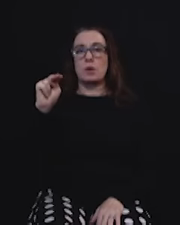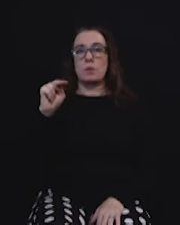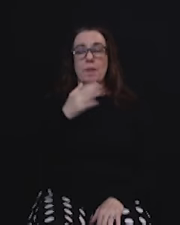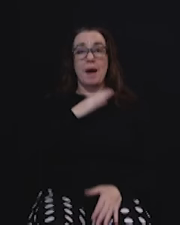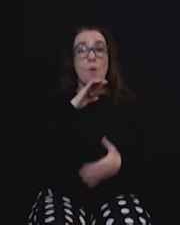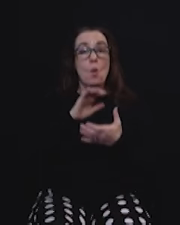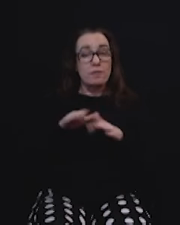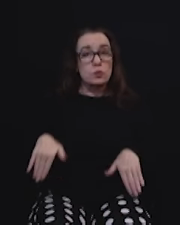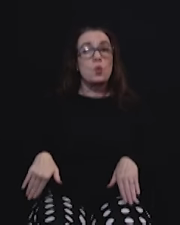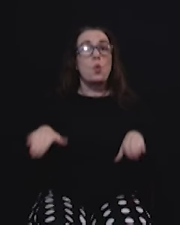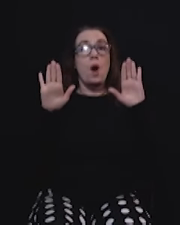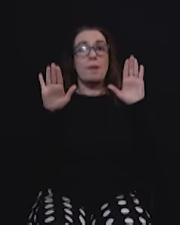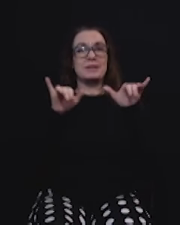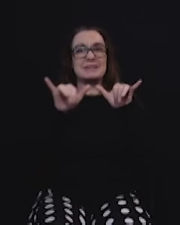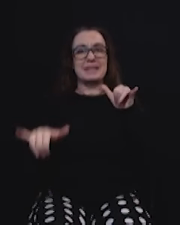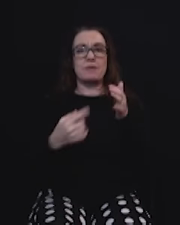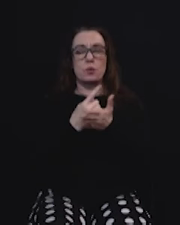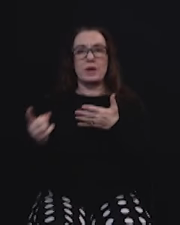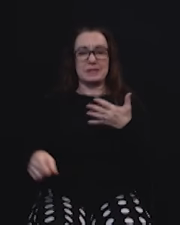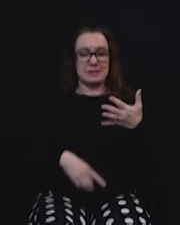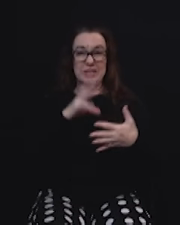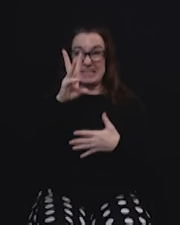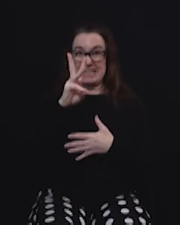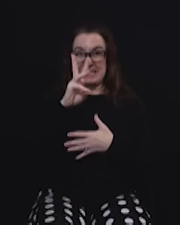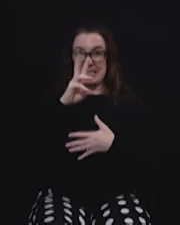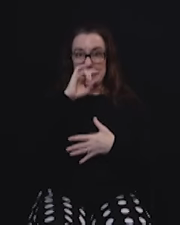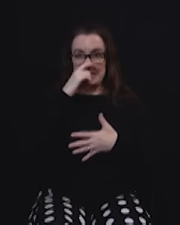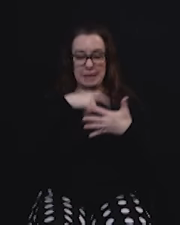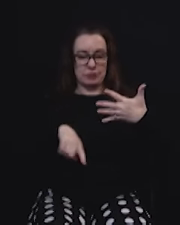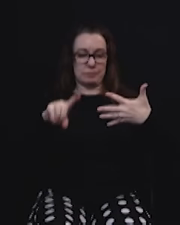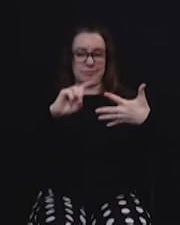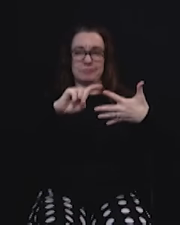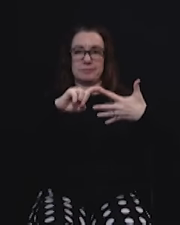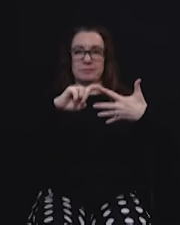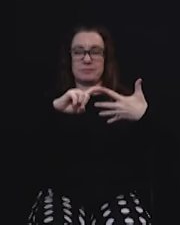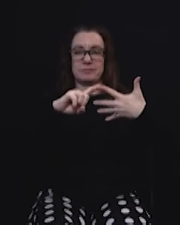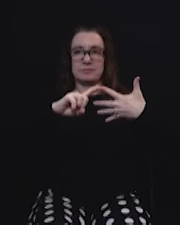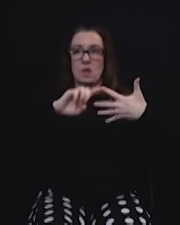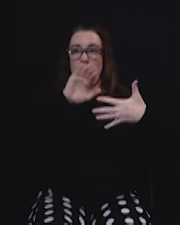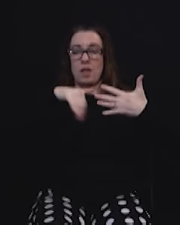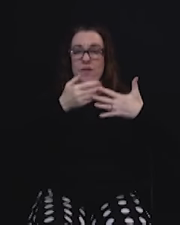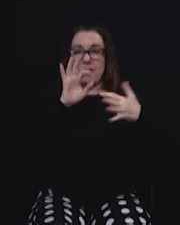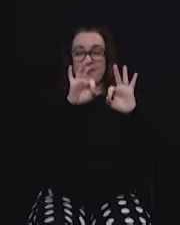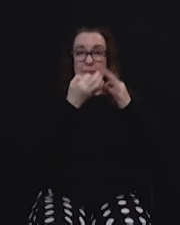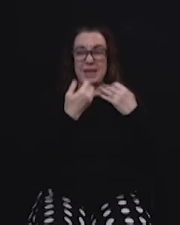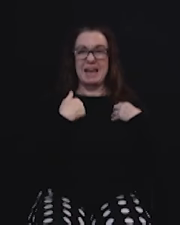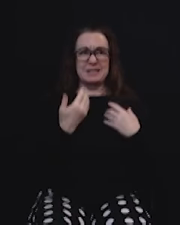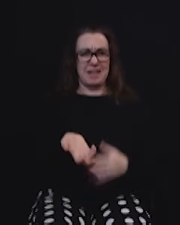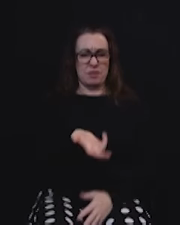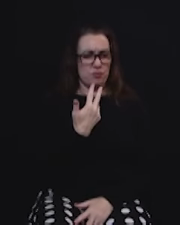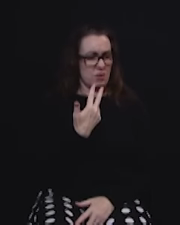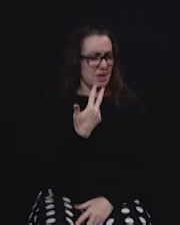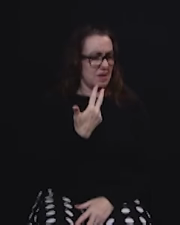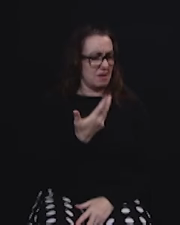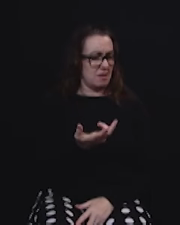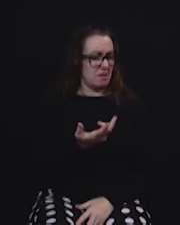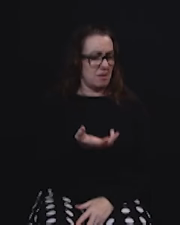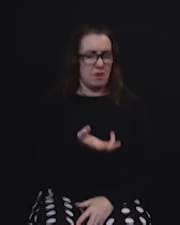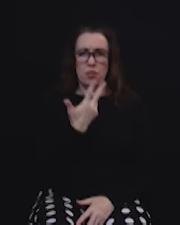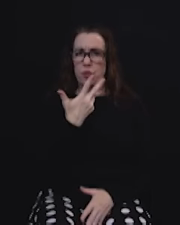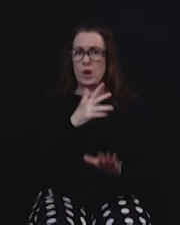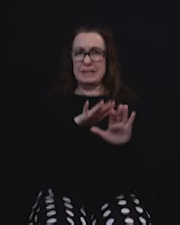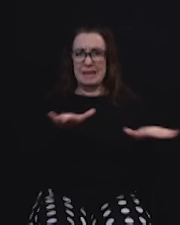We were there for a week, and Aaron is the second of six kids. And everybody in her family has at least three, or is working on more